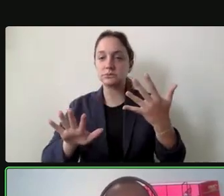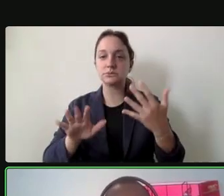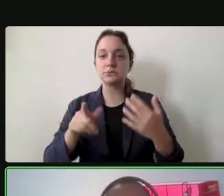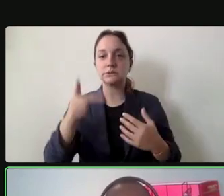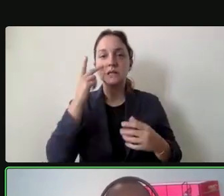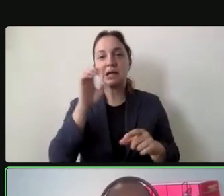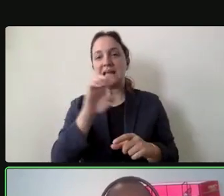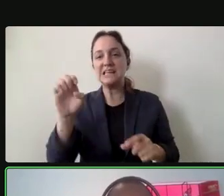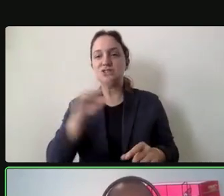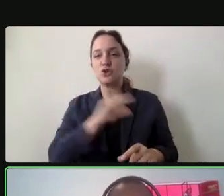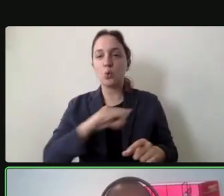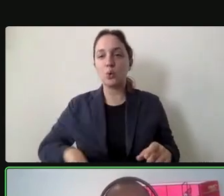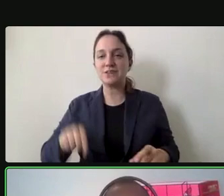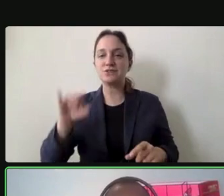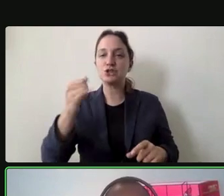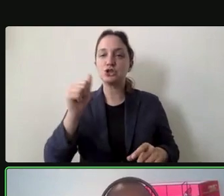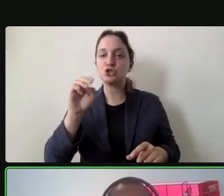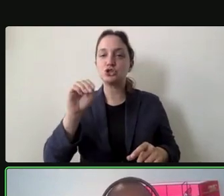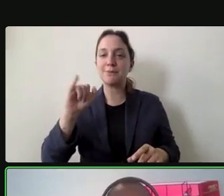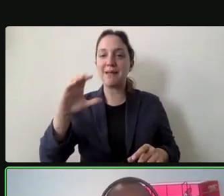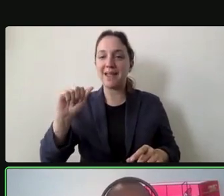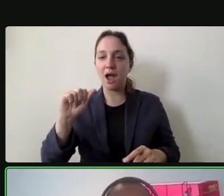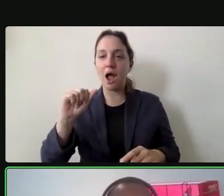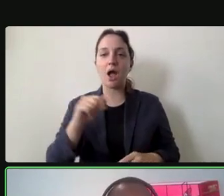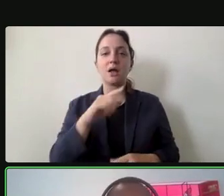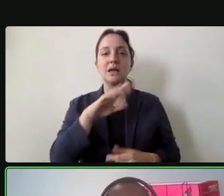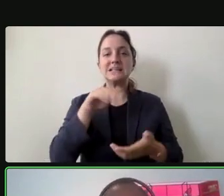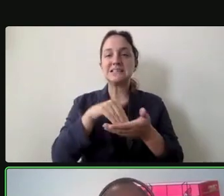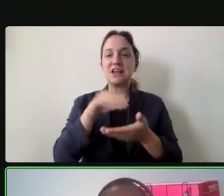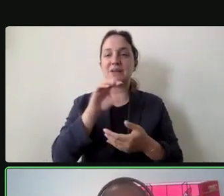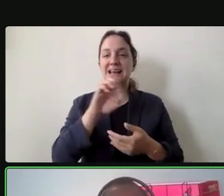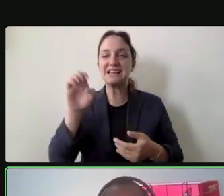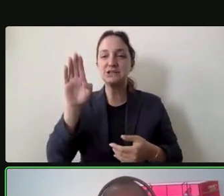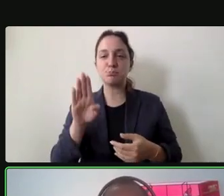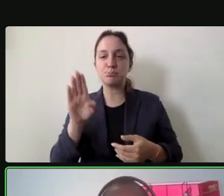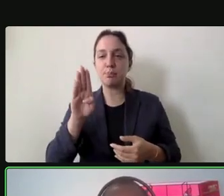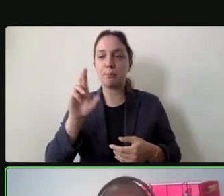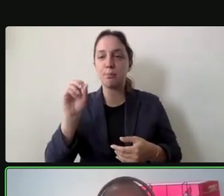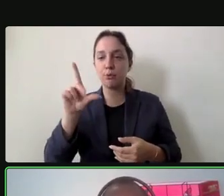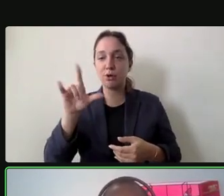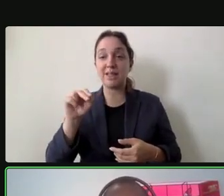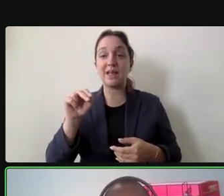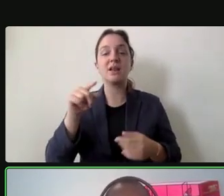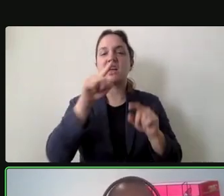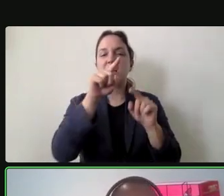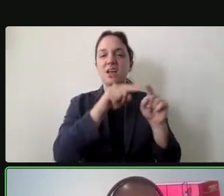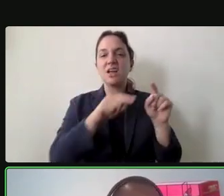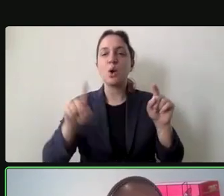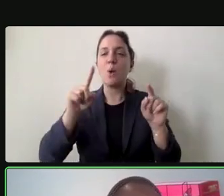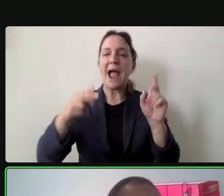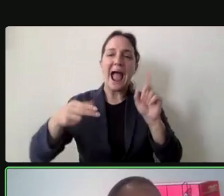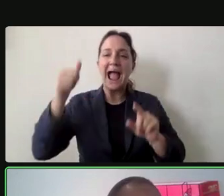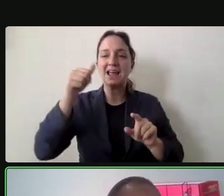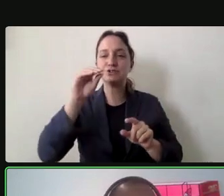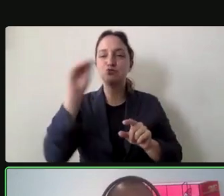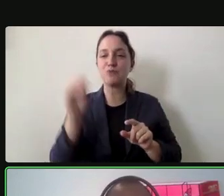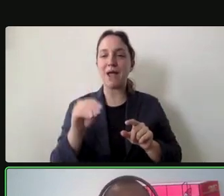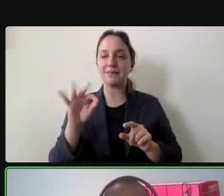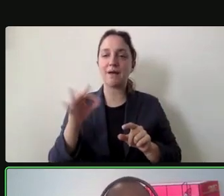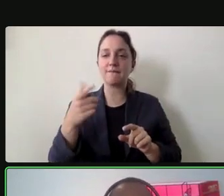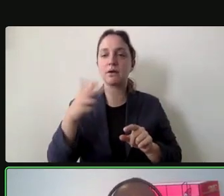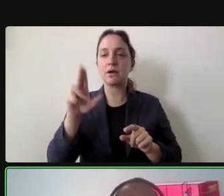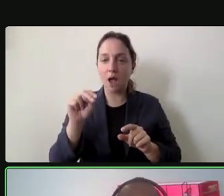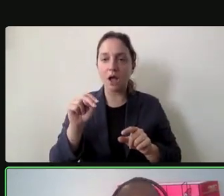Eastern Queens, out in Jamaica, Queens, Central and East Brooklyn. Highest rates of gun violence throughout the city, highest rates of